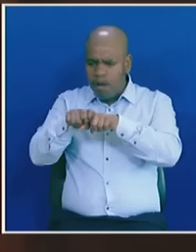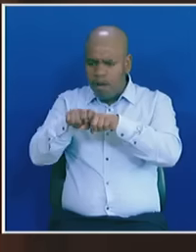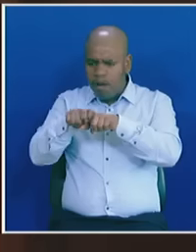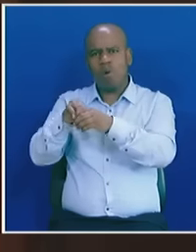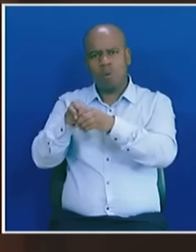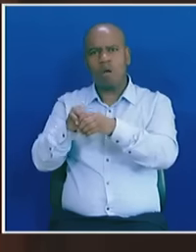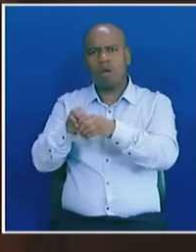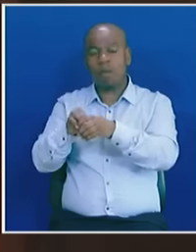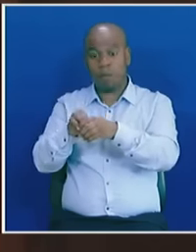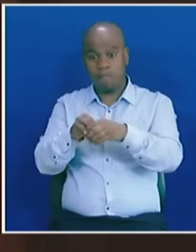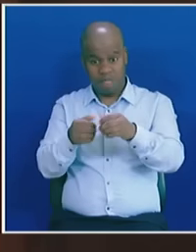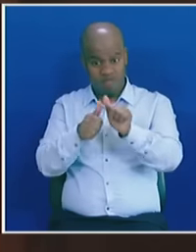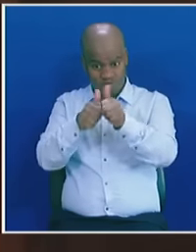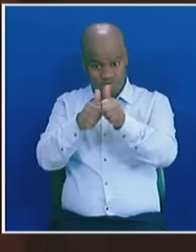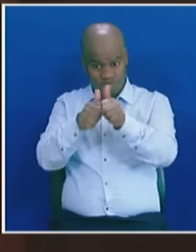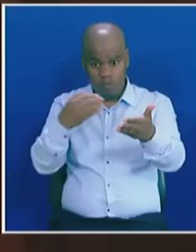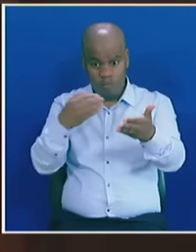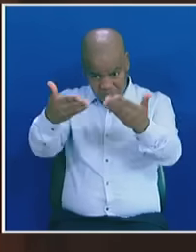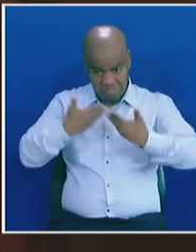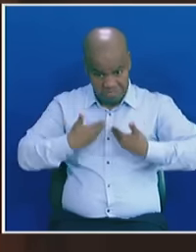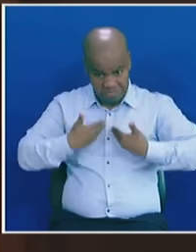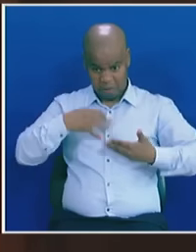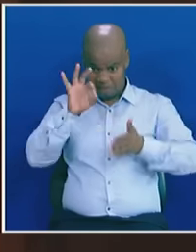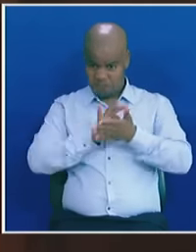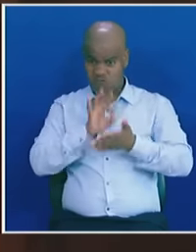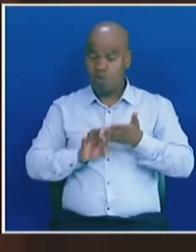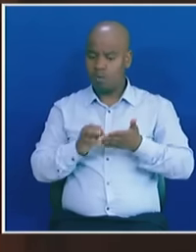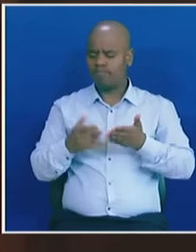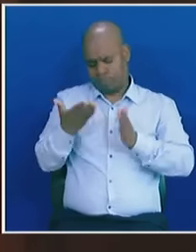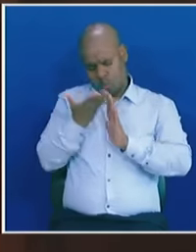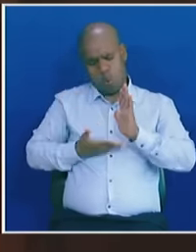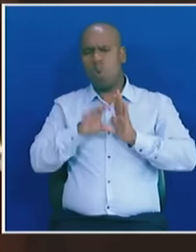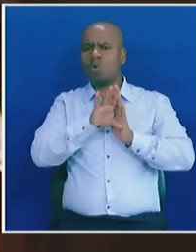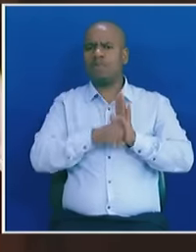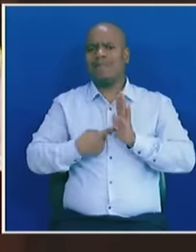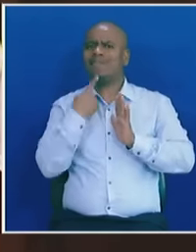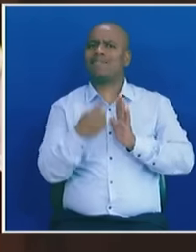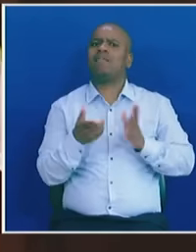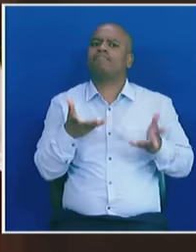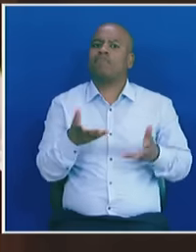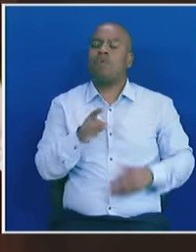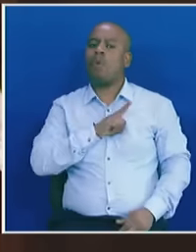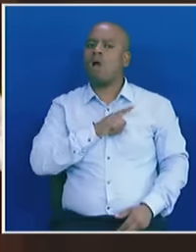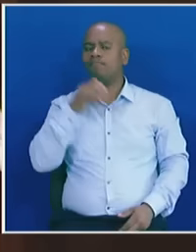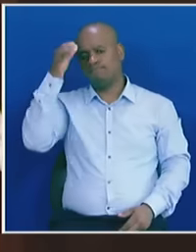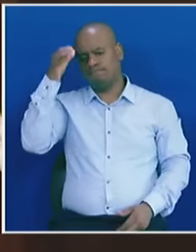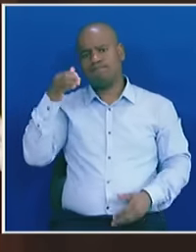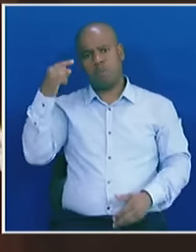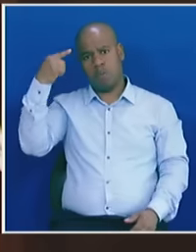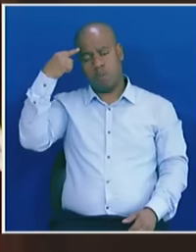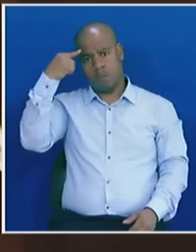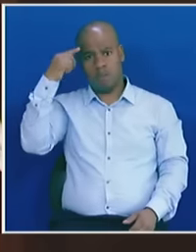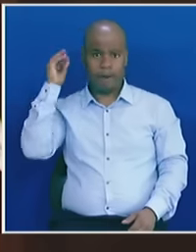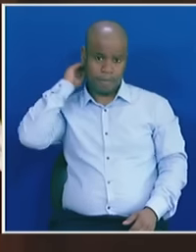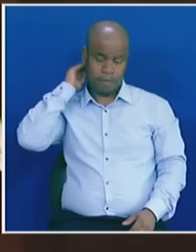the only legal way that is provided for in our Constitution. While we recognize that